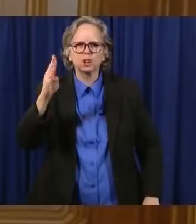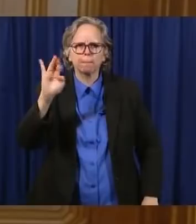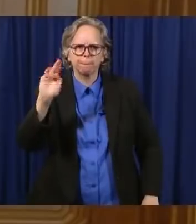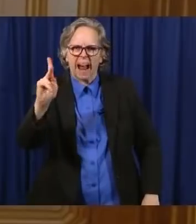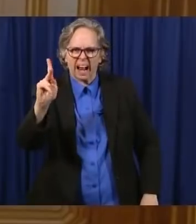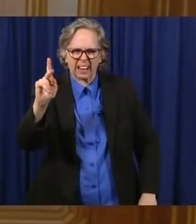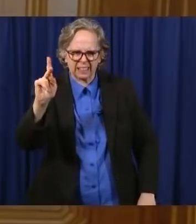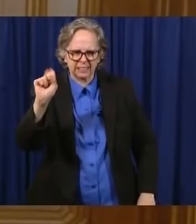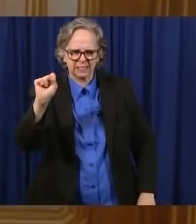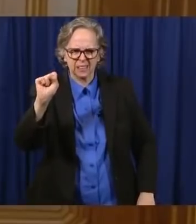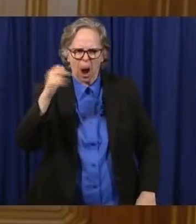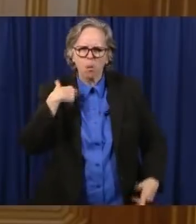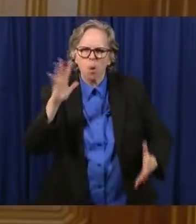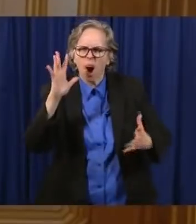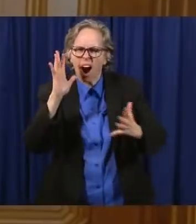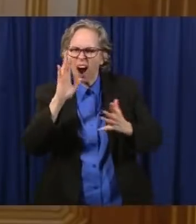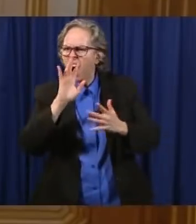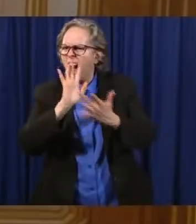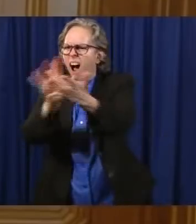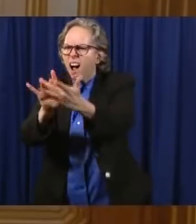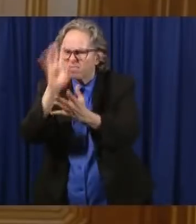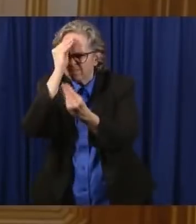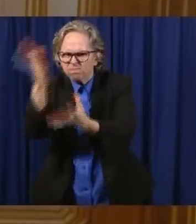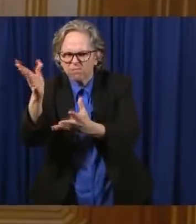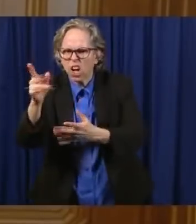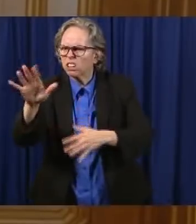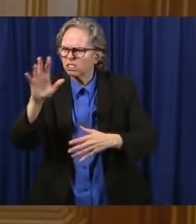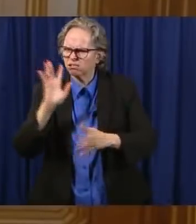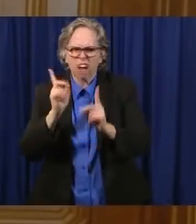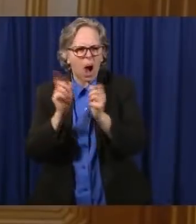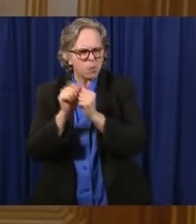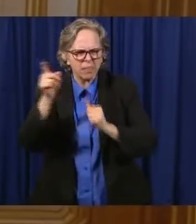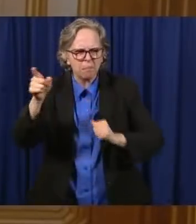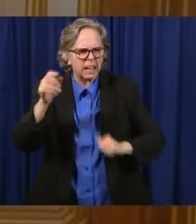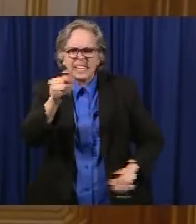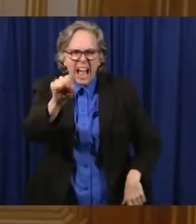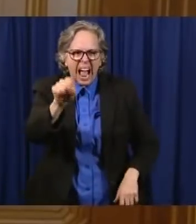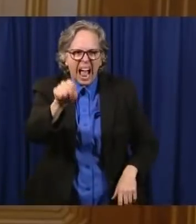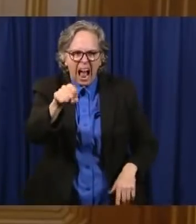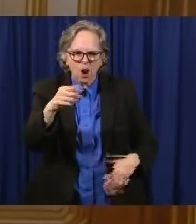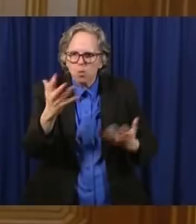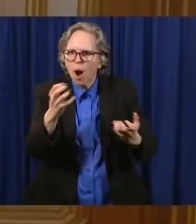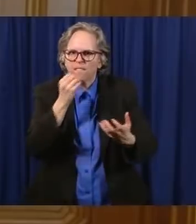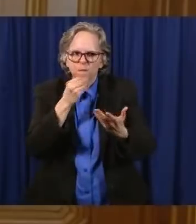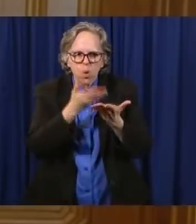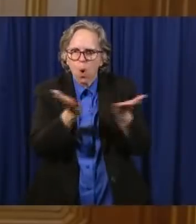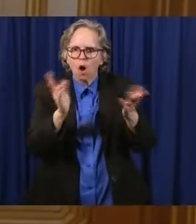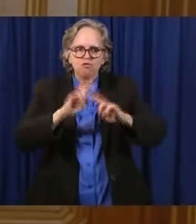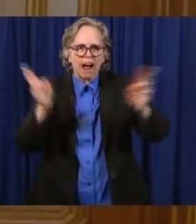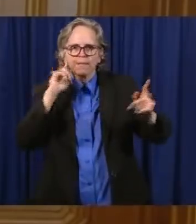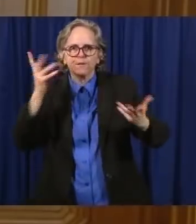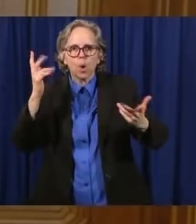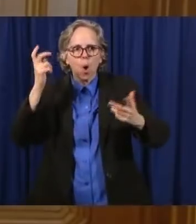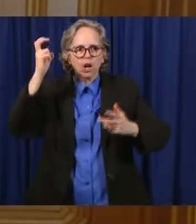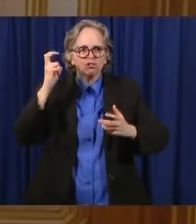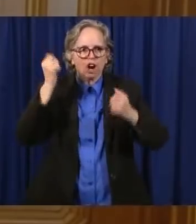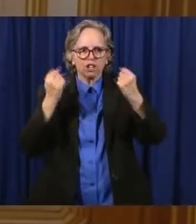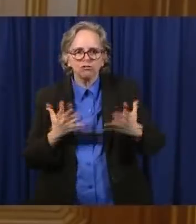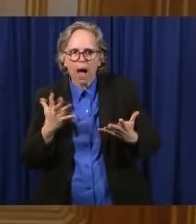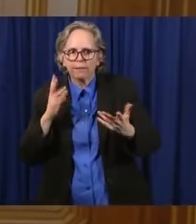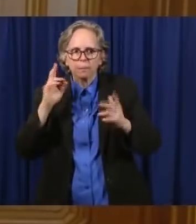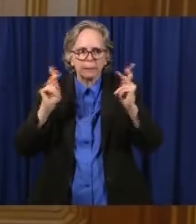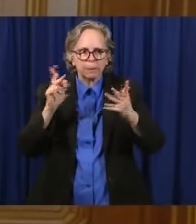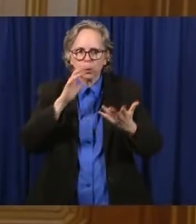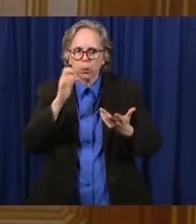is one of the things he talked about. So I will talk to him, because we want the food to be there for folks who,